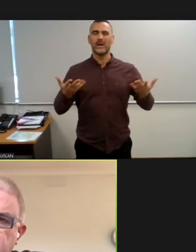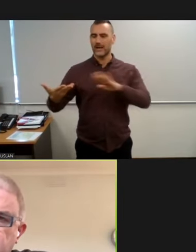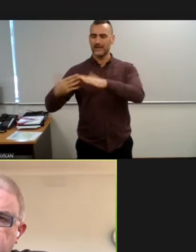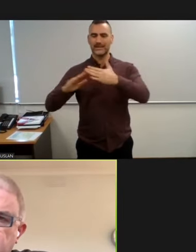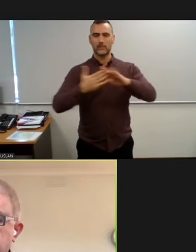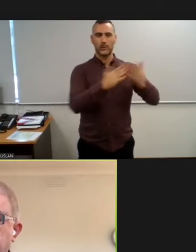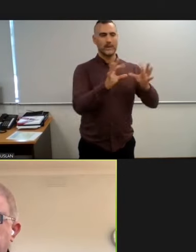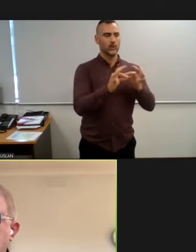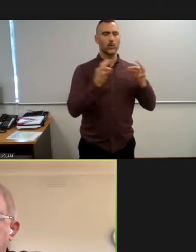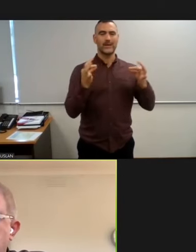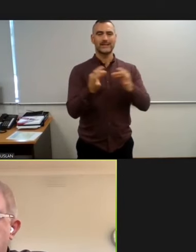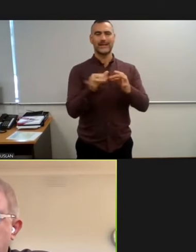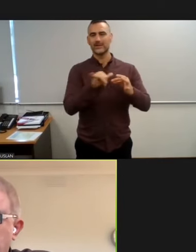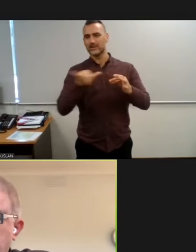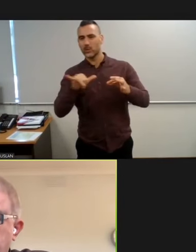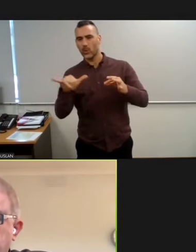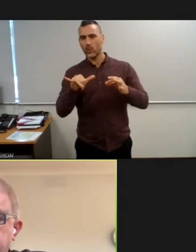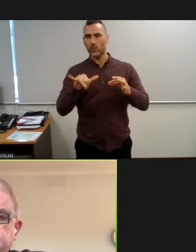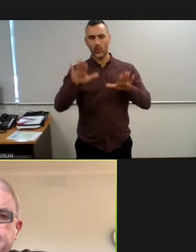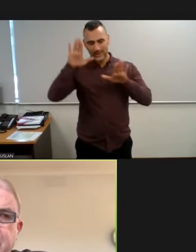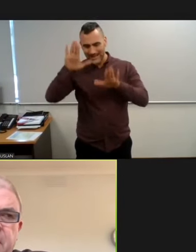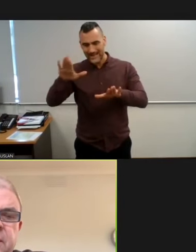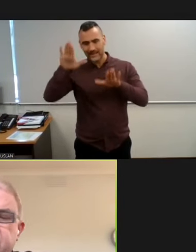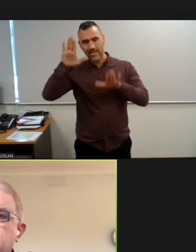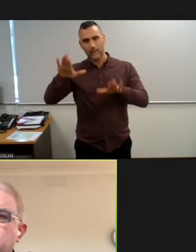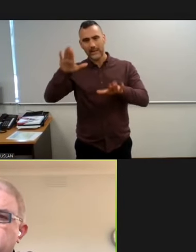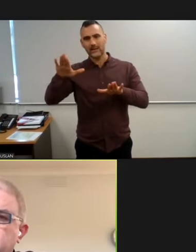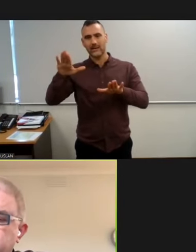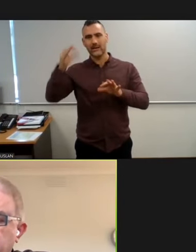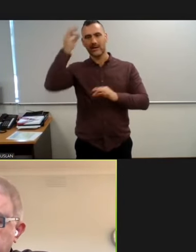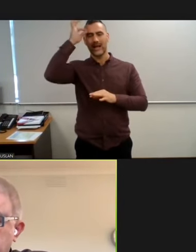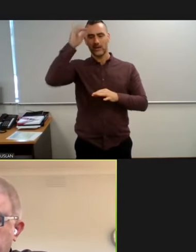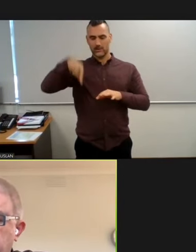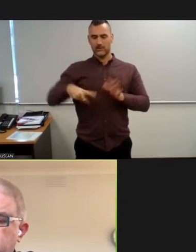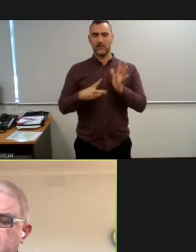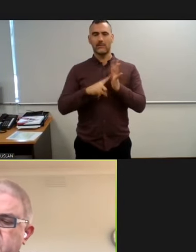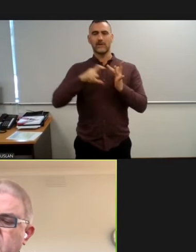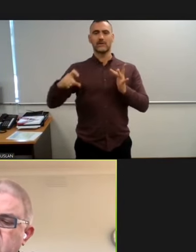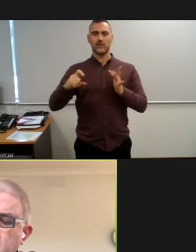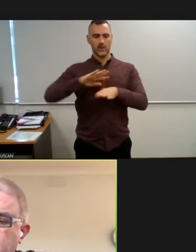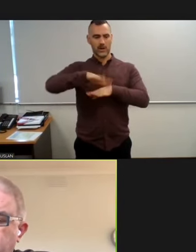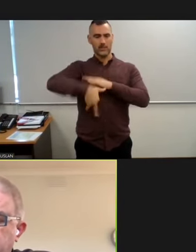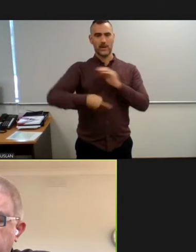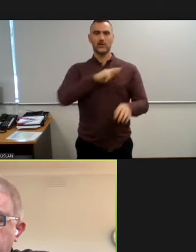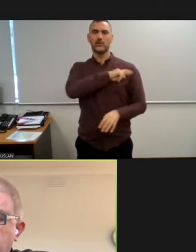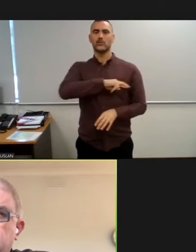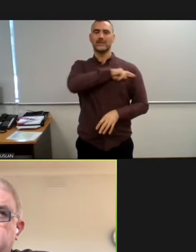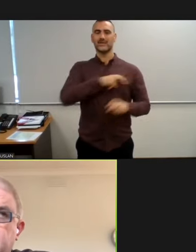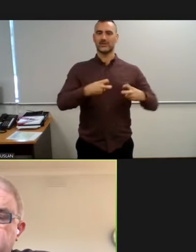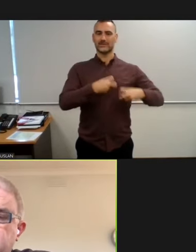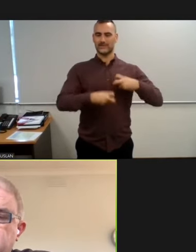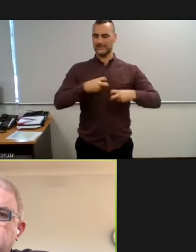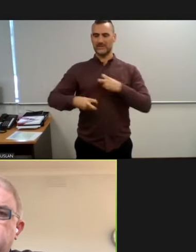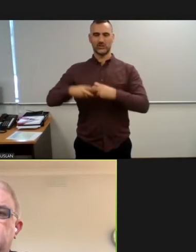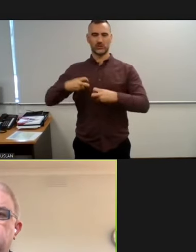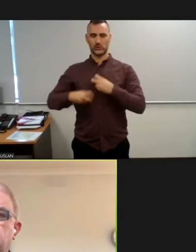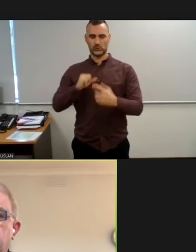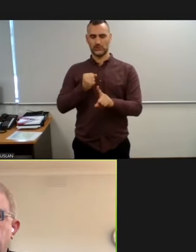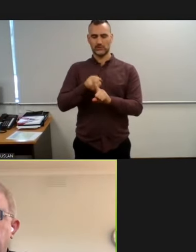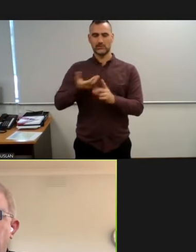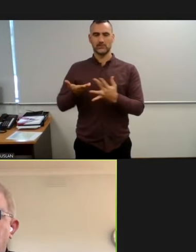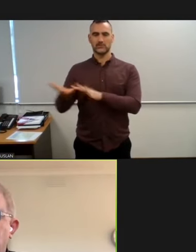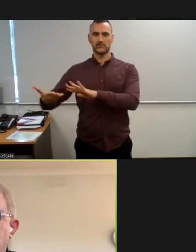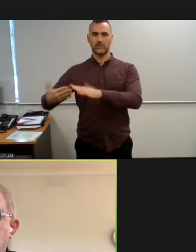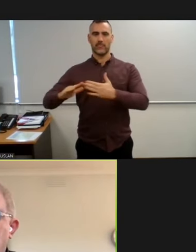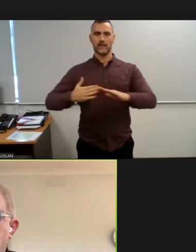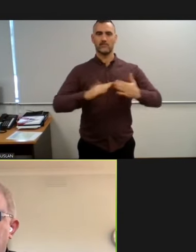in particular with the Islamic Council of Victoria around the Cultural Advisors Program. And all of that is incredibly important